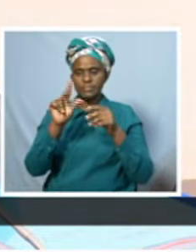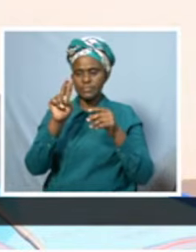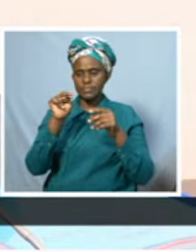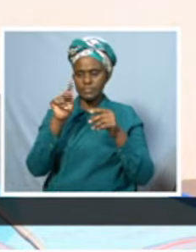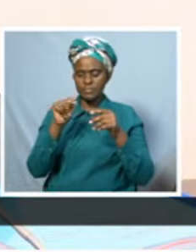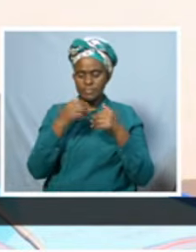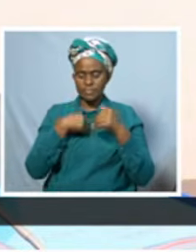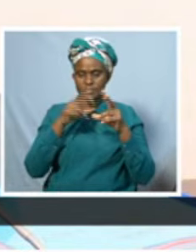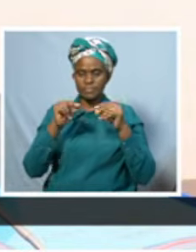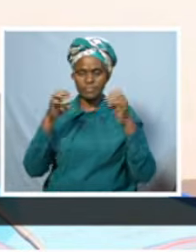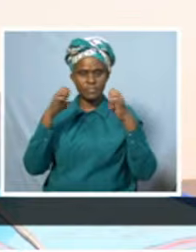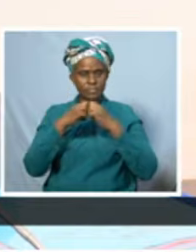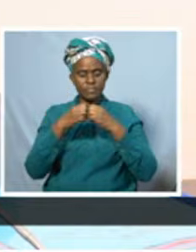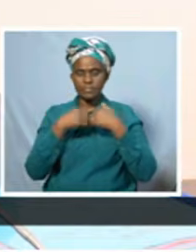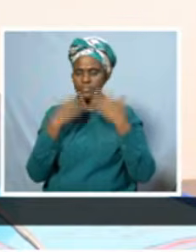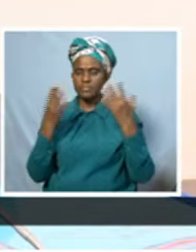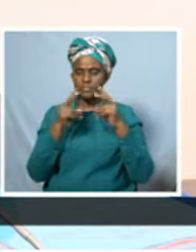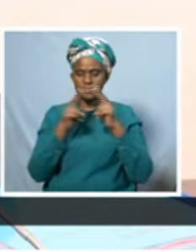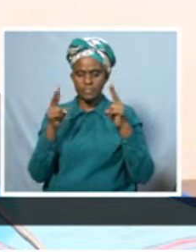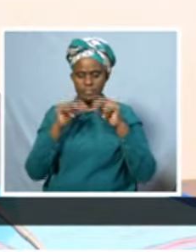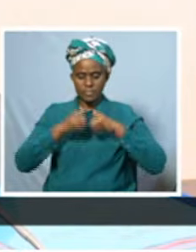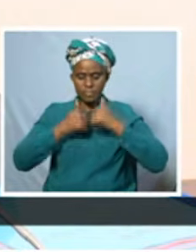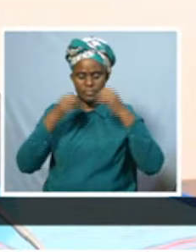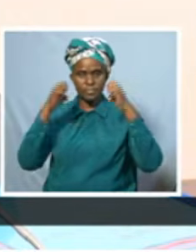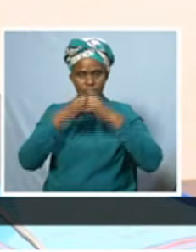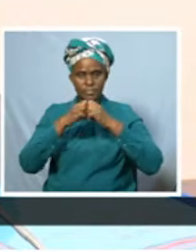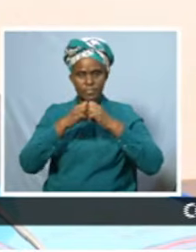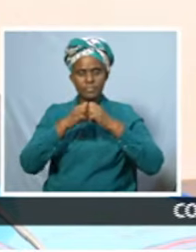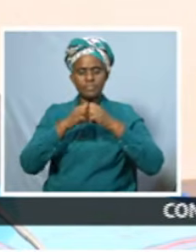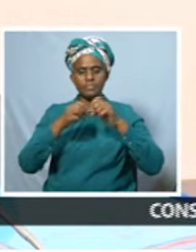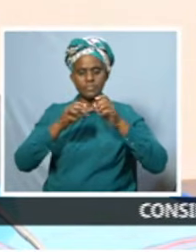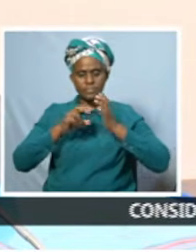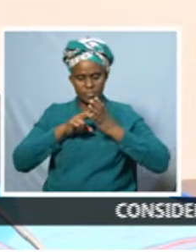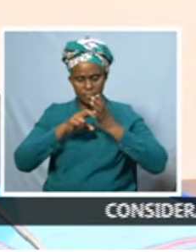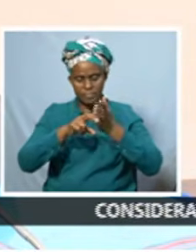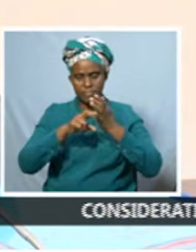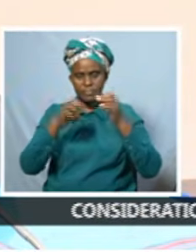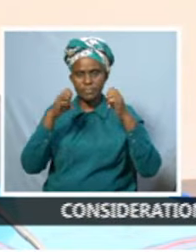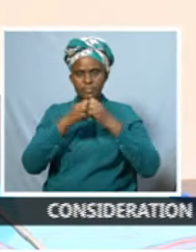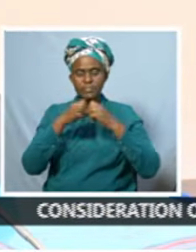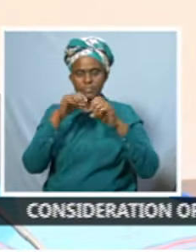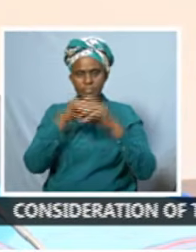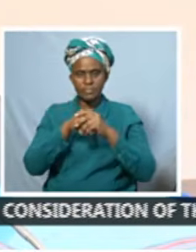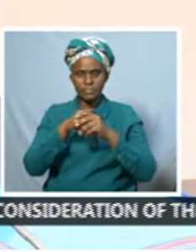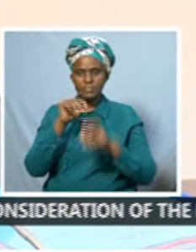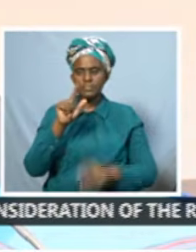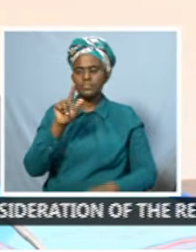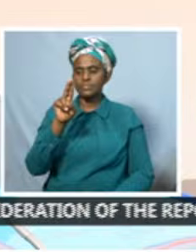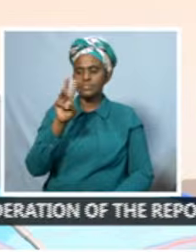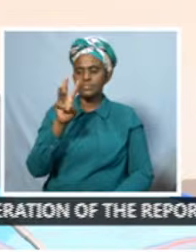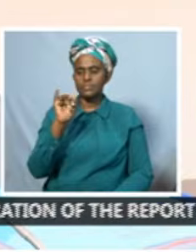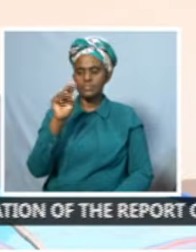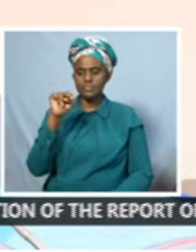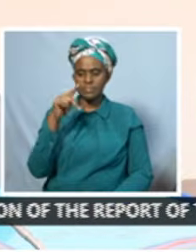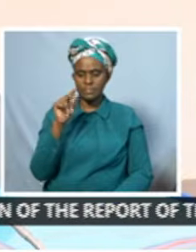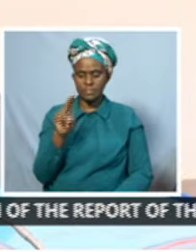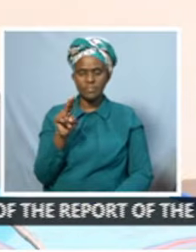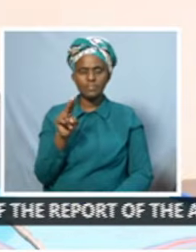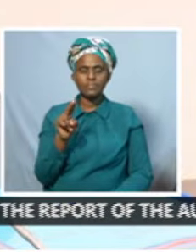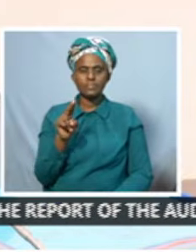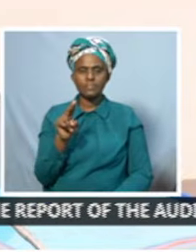no sitting bank. So our bank, basically, we use the bank in Luwingo.